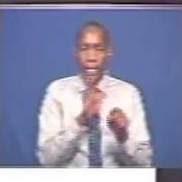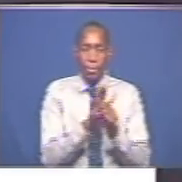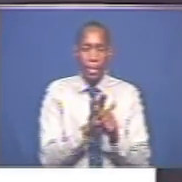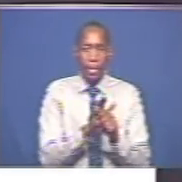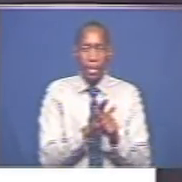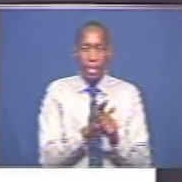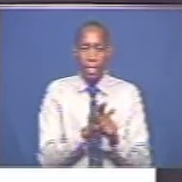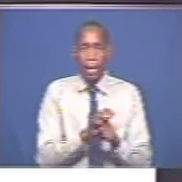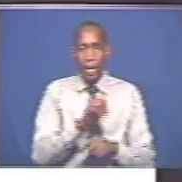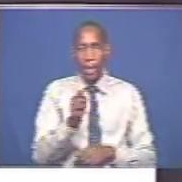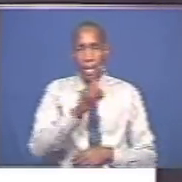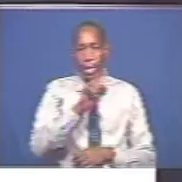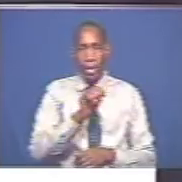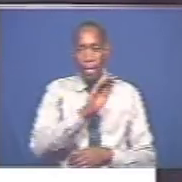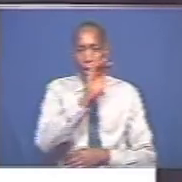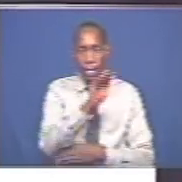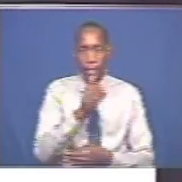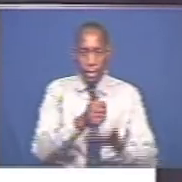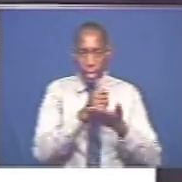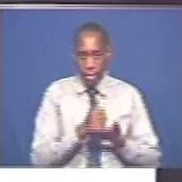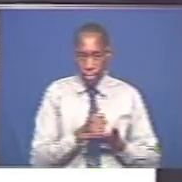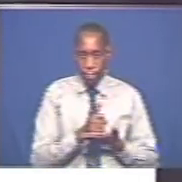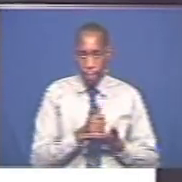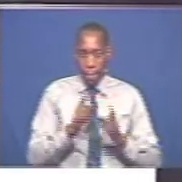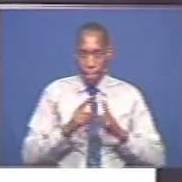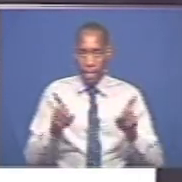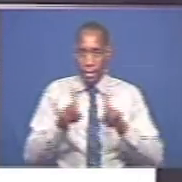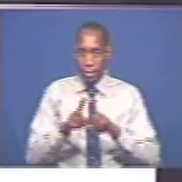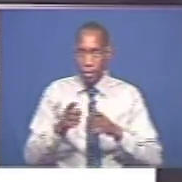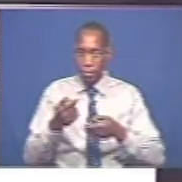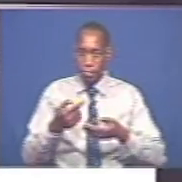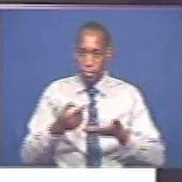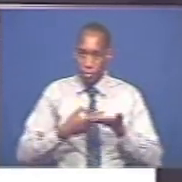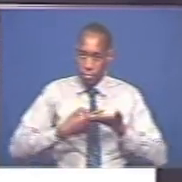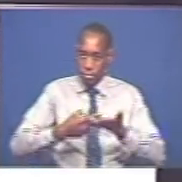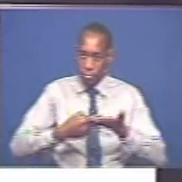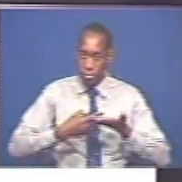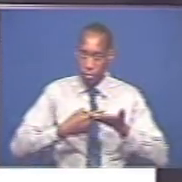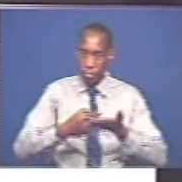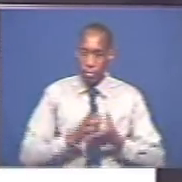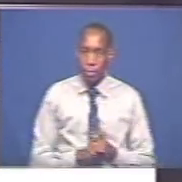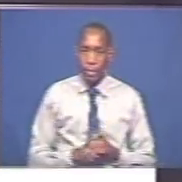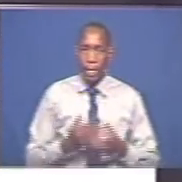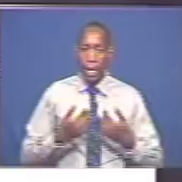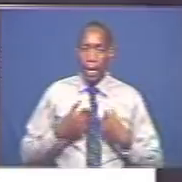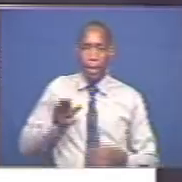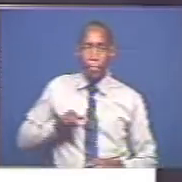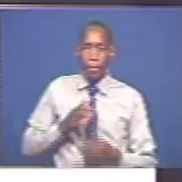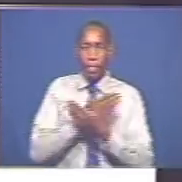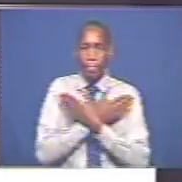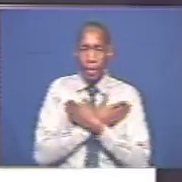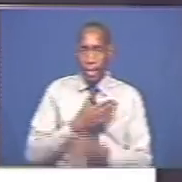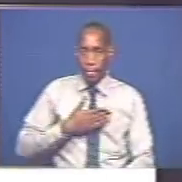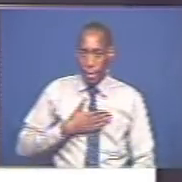have asked for help, we'll try and get you that particular help. But we'll also be talking because there's a lady friend of mine called Veneranda. She has done